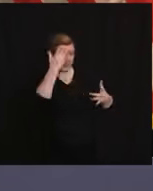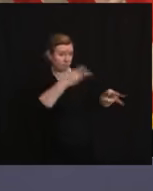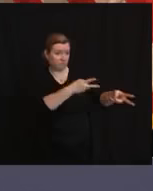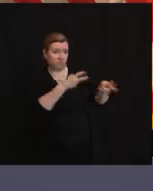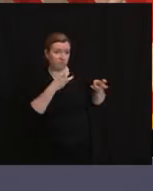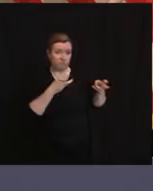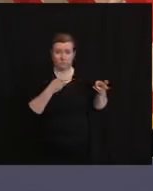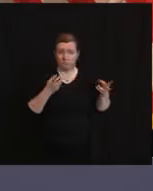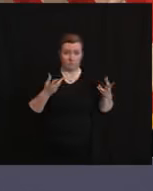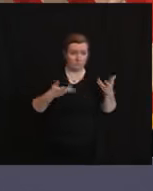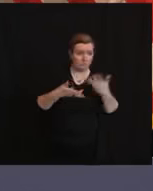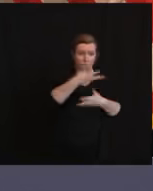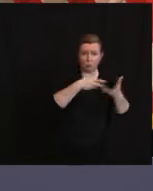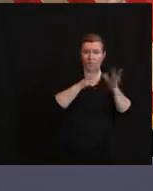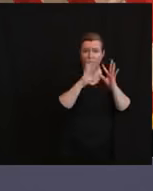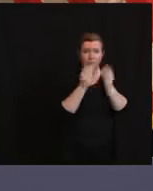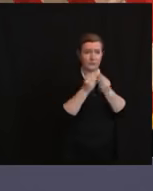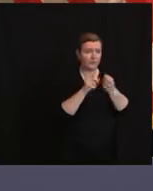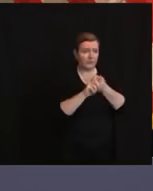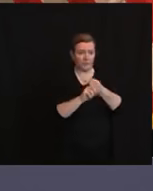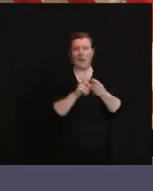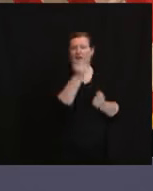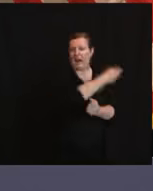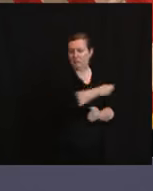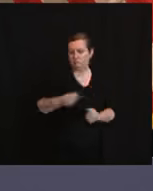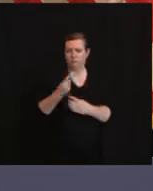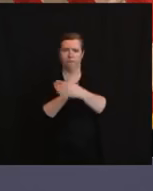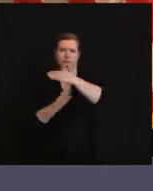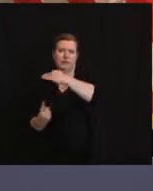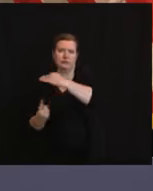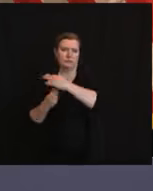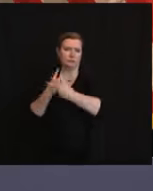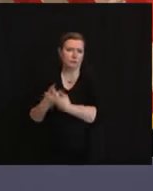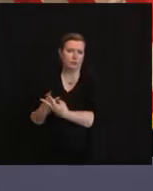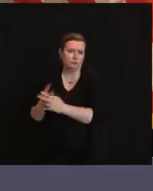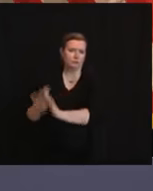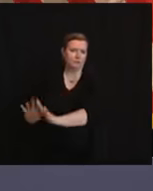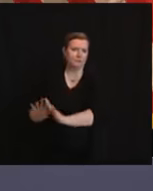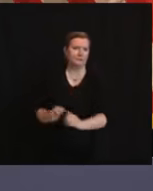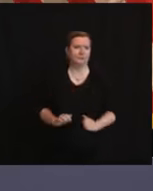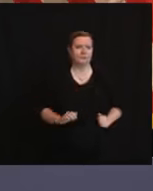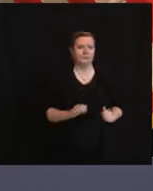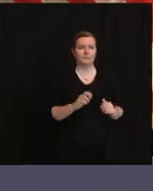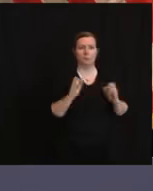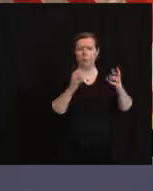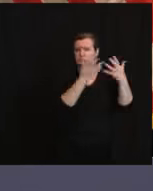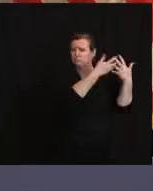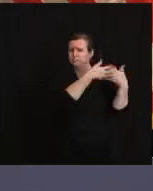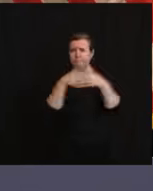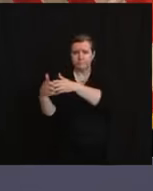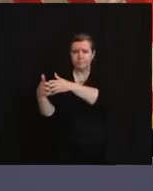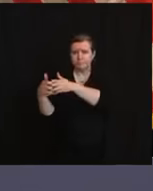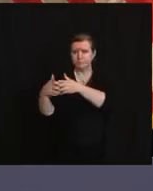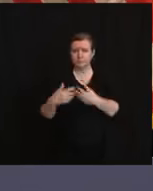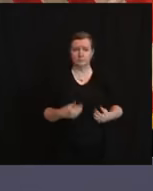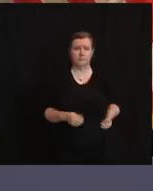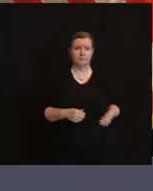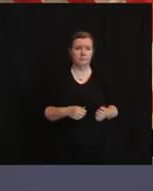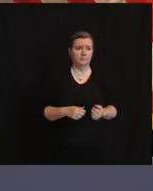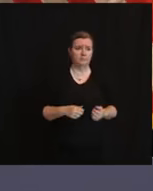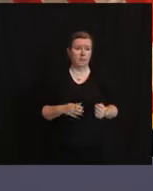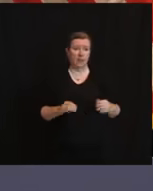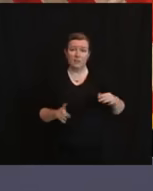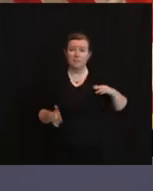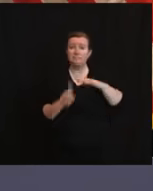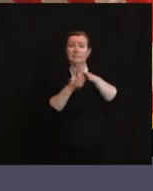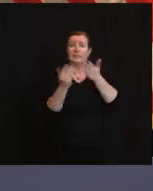works. But we have to reserve the right. If this comes back again and reasserts itself, we have to be prepared